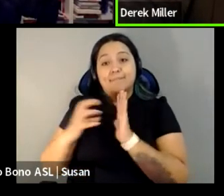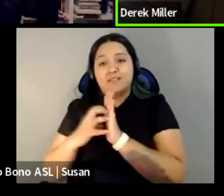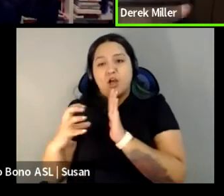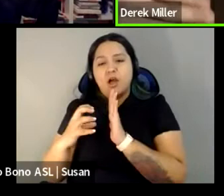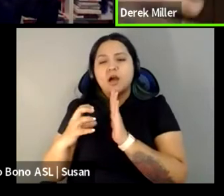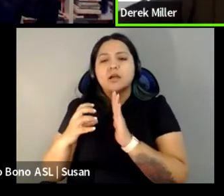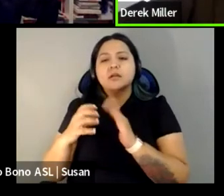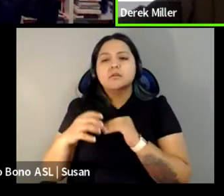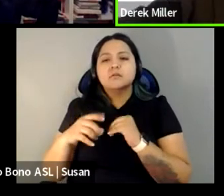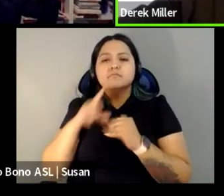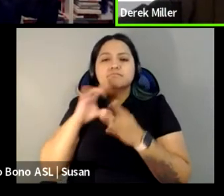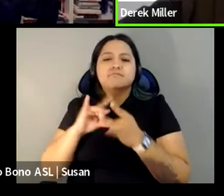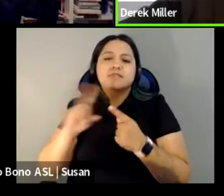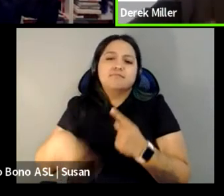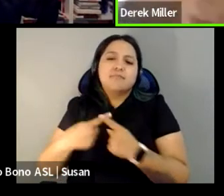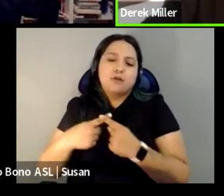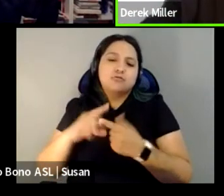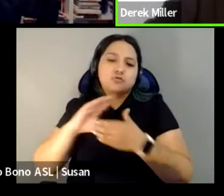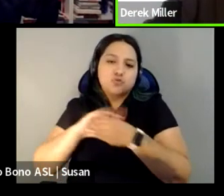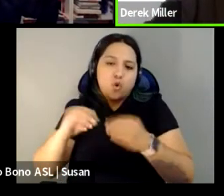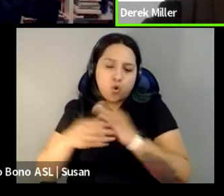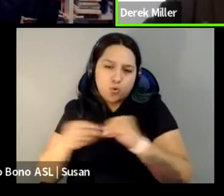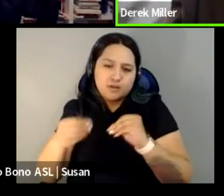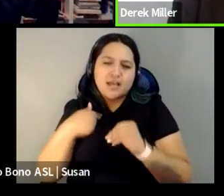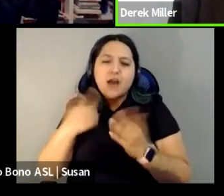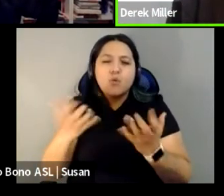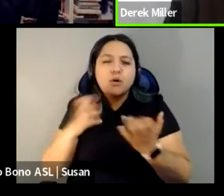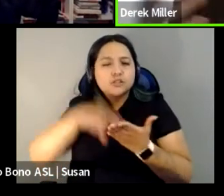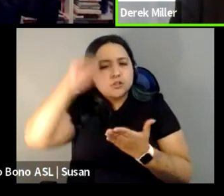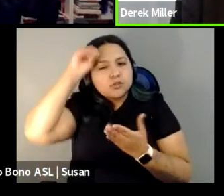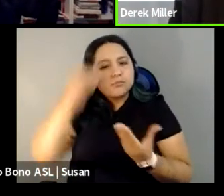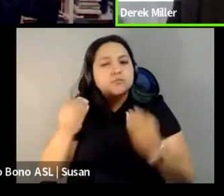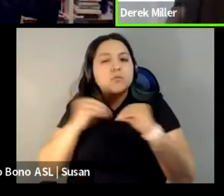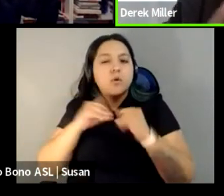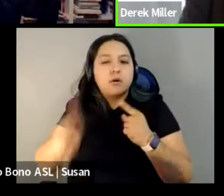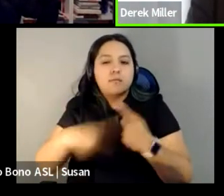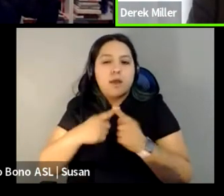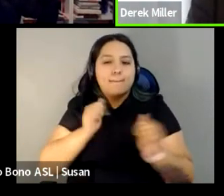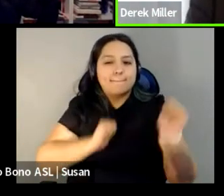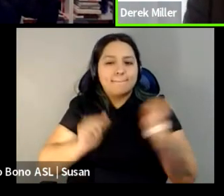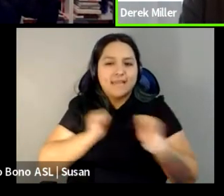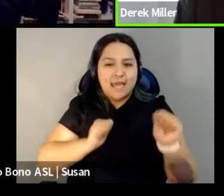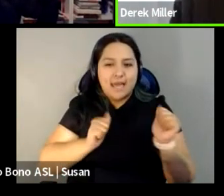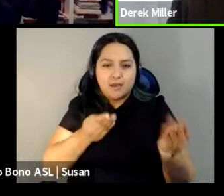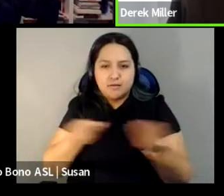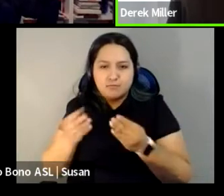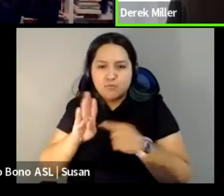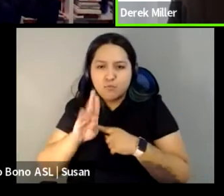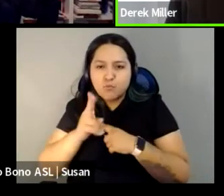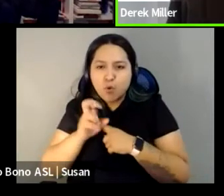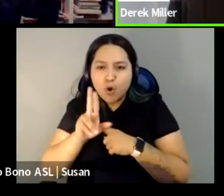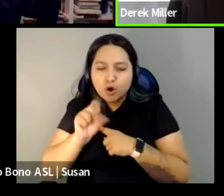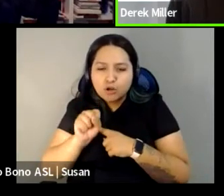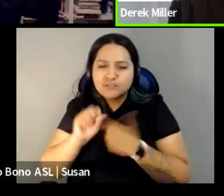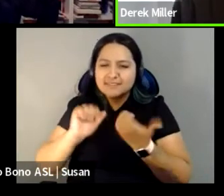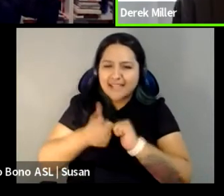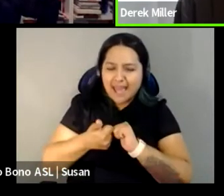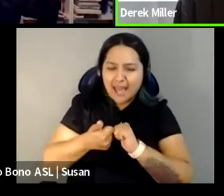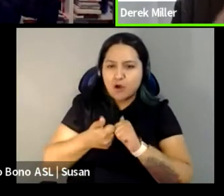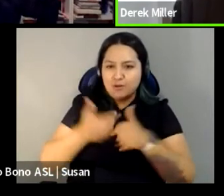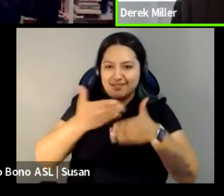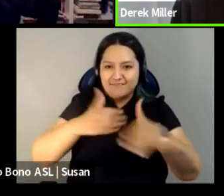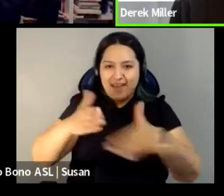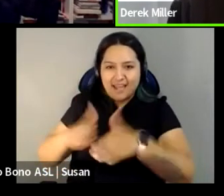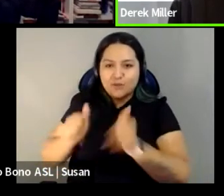more about was about play brokers and how their function gets divided among agents, literary managers, even in some ways MFA